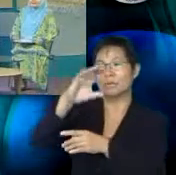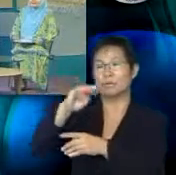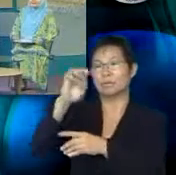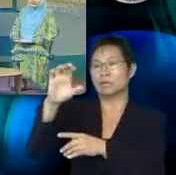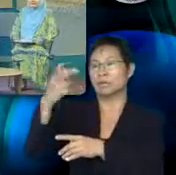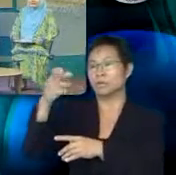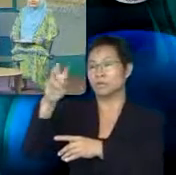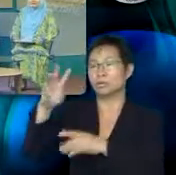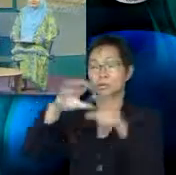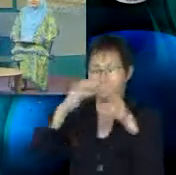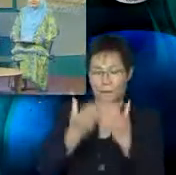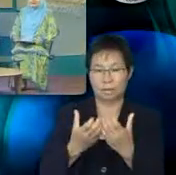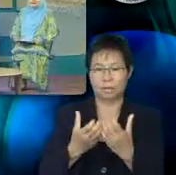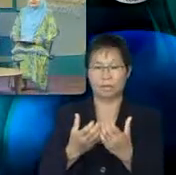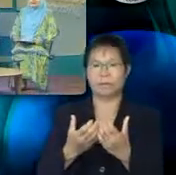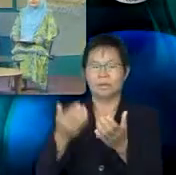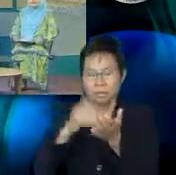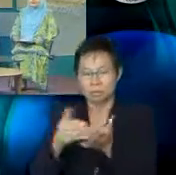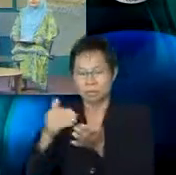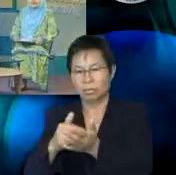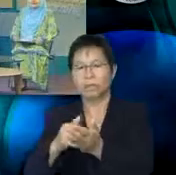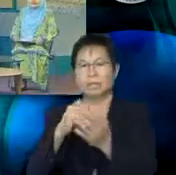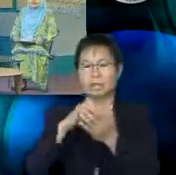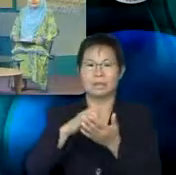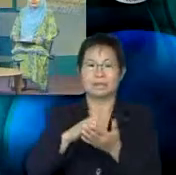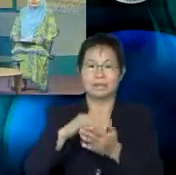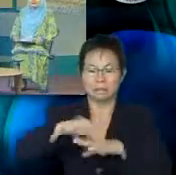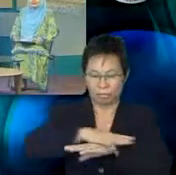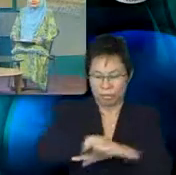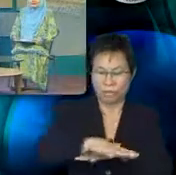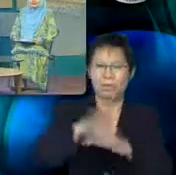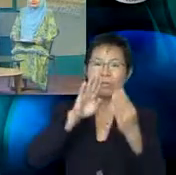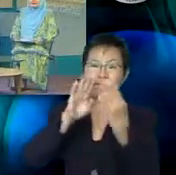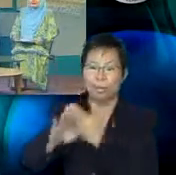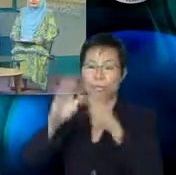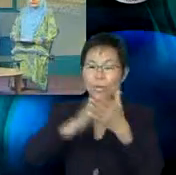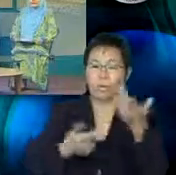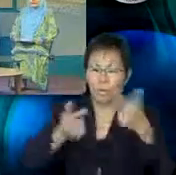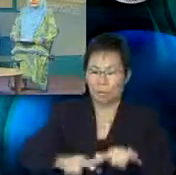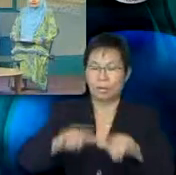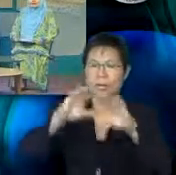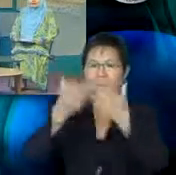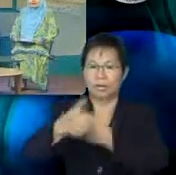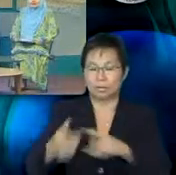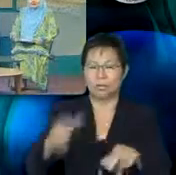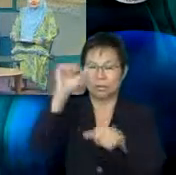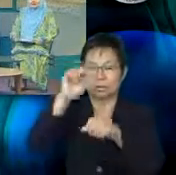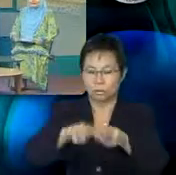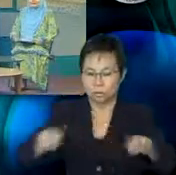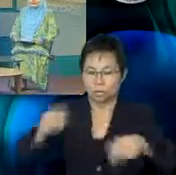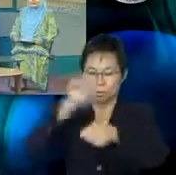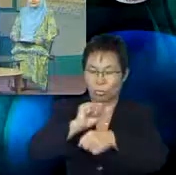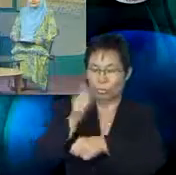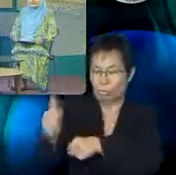about constant and effective feedback. What happens in classrooms is that students work on their